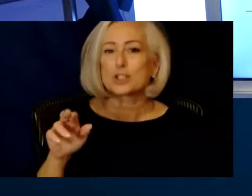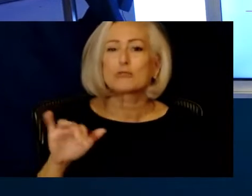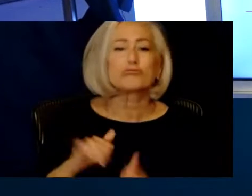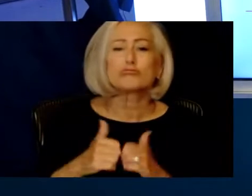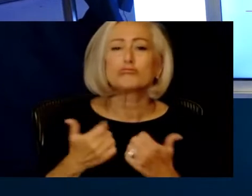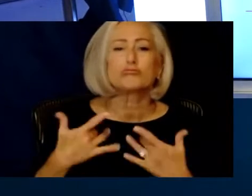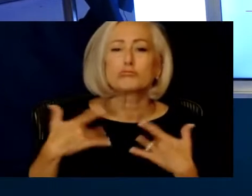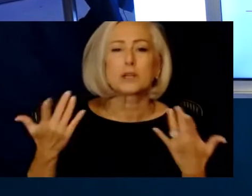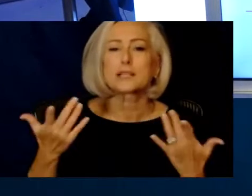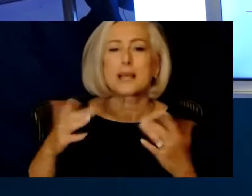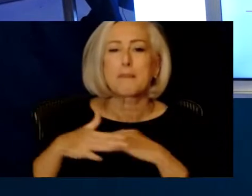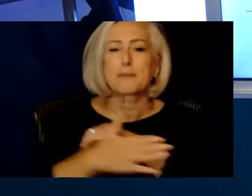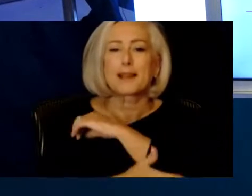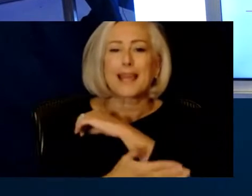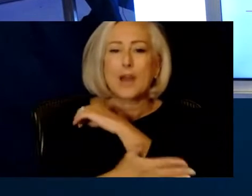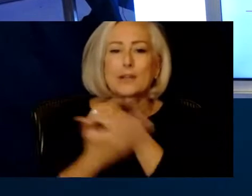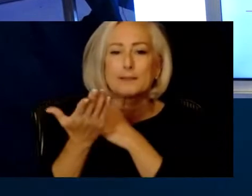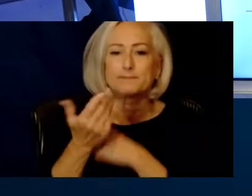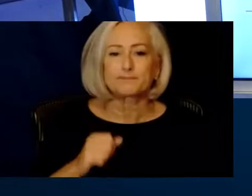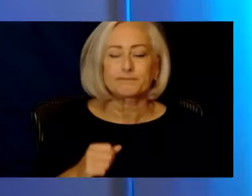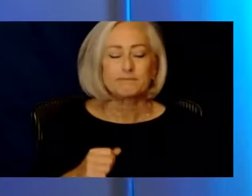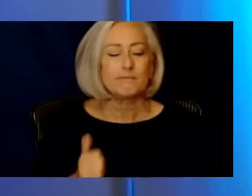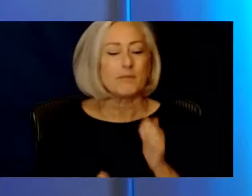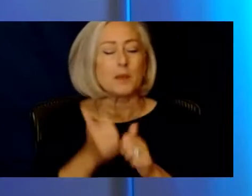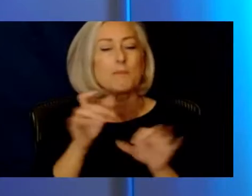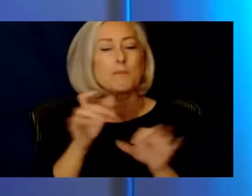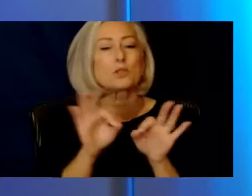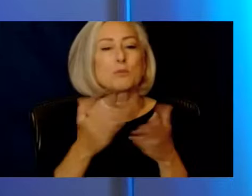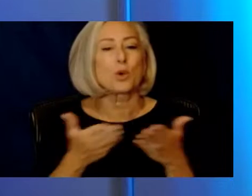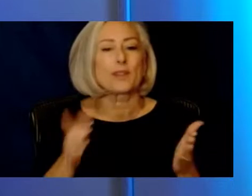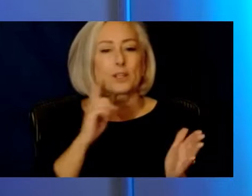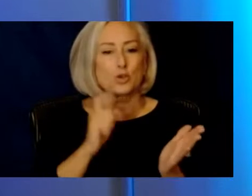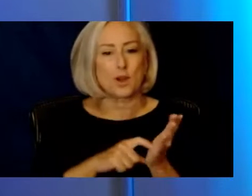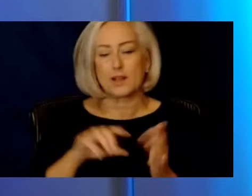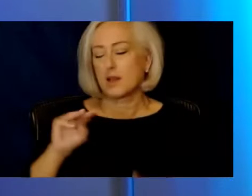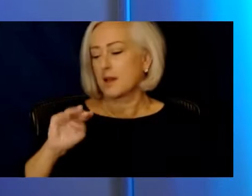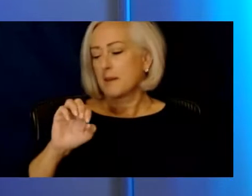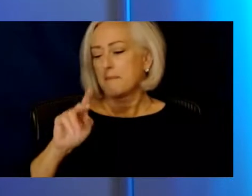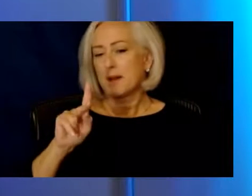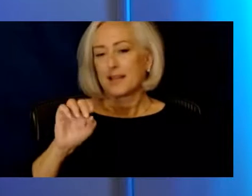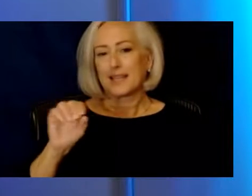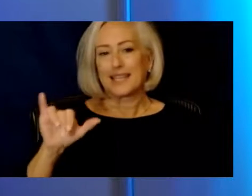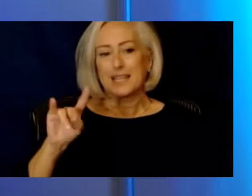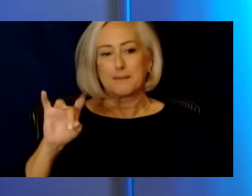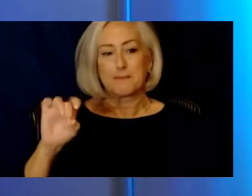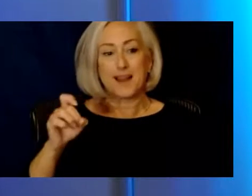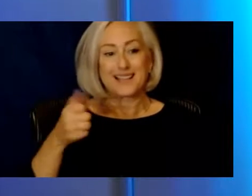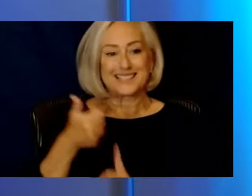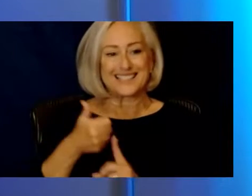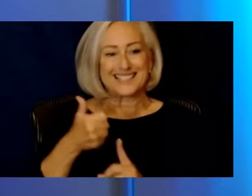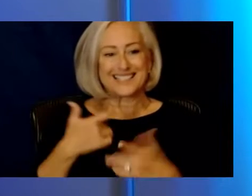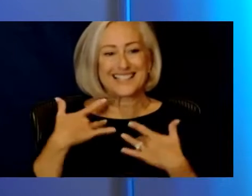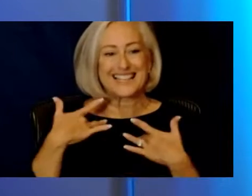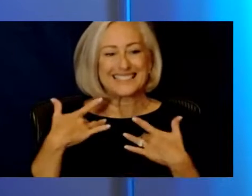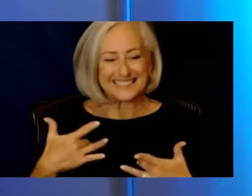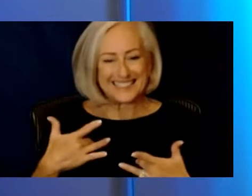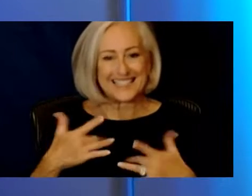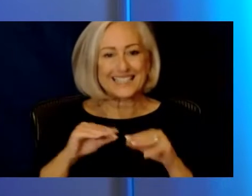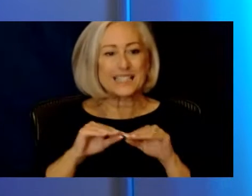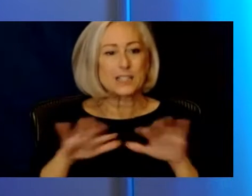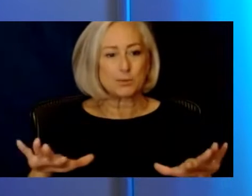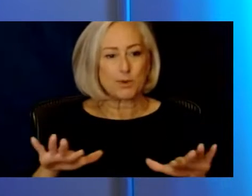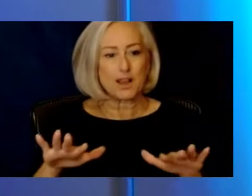most important thing to recognize is that monkeypox, first off, is predominantly spread by prolonged close